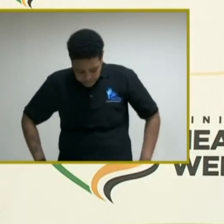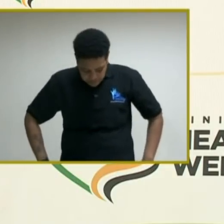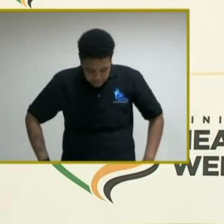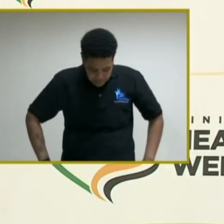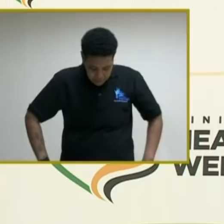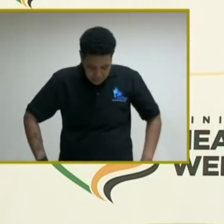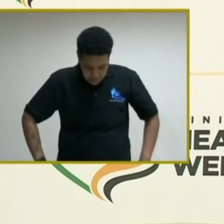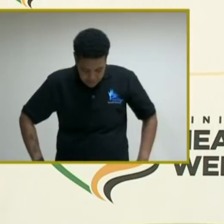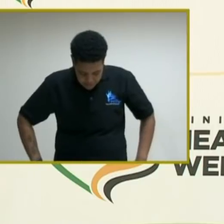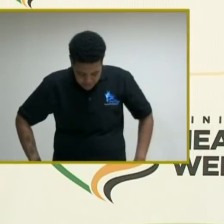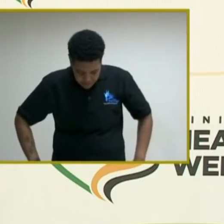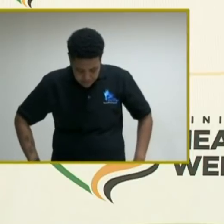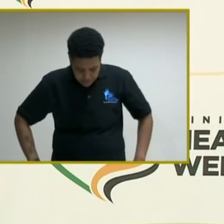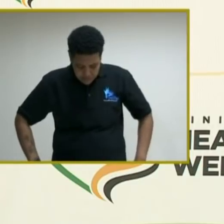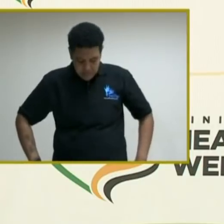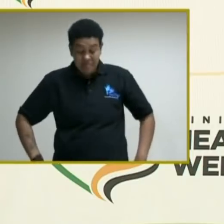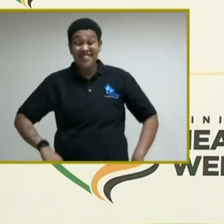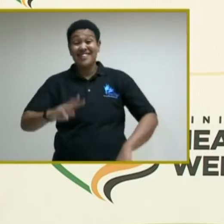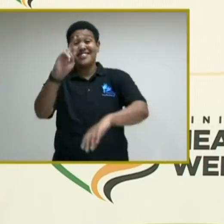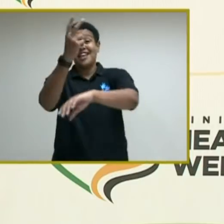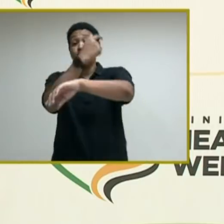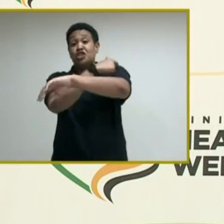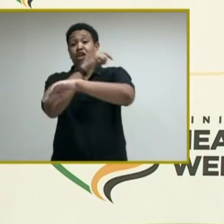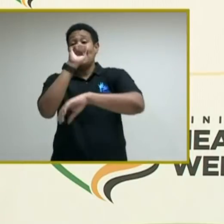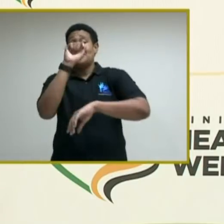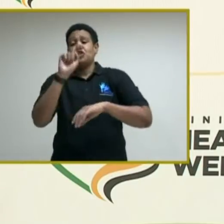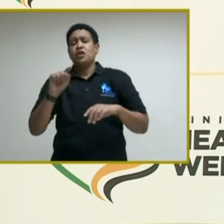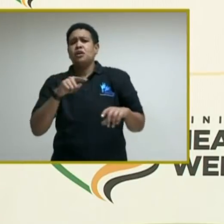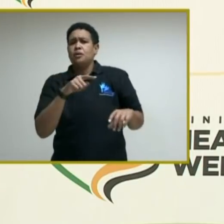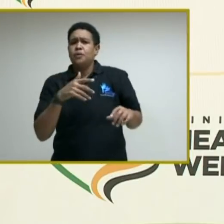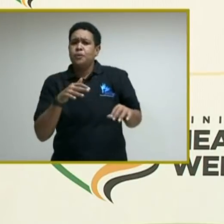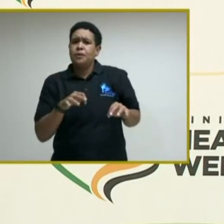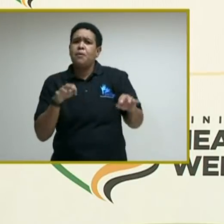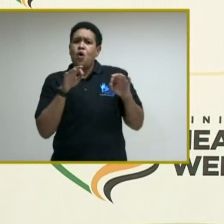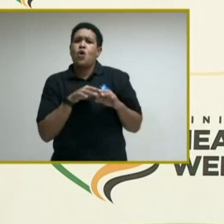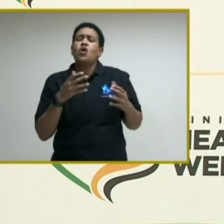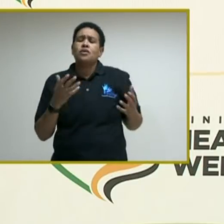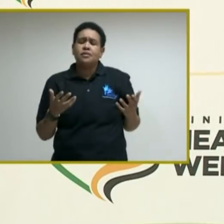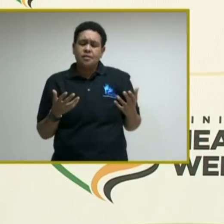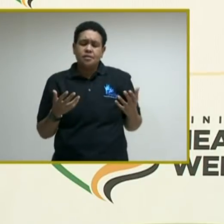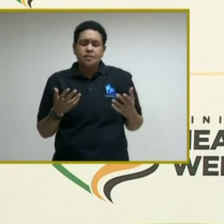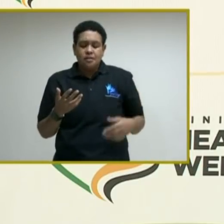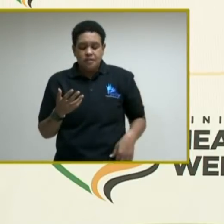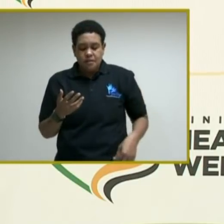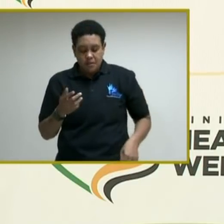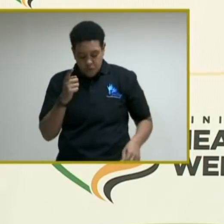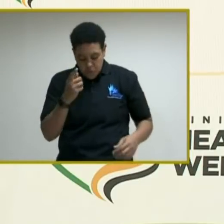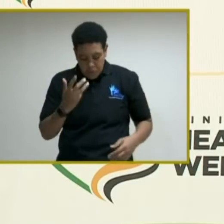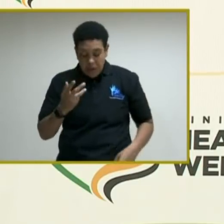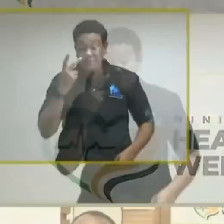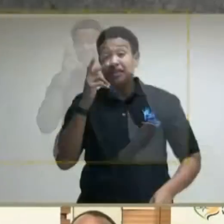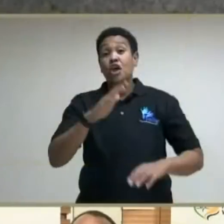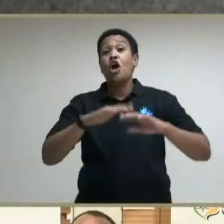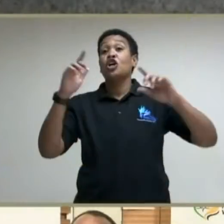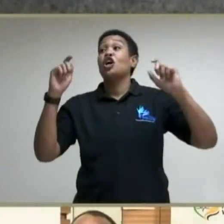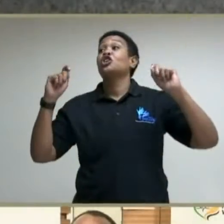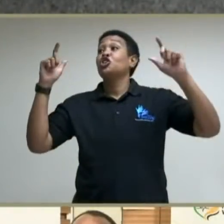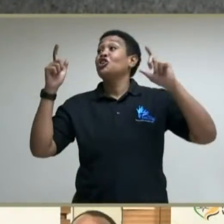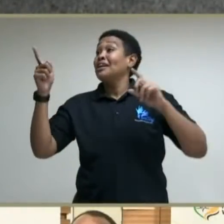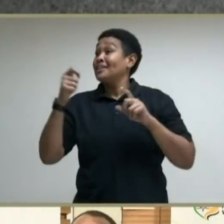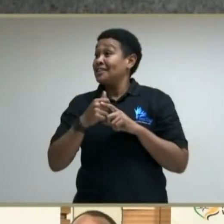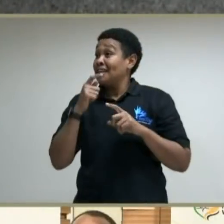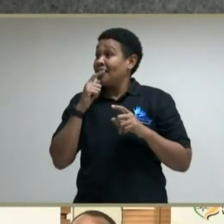second dose of the AstraZeneca is very important. And you may see on your screen